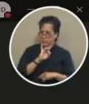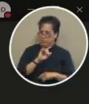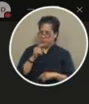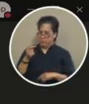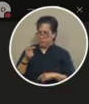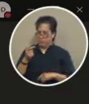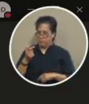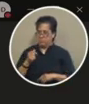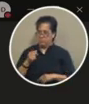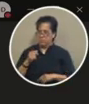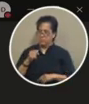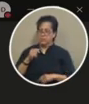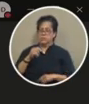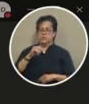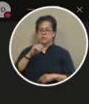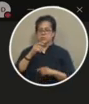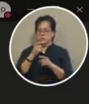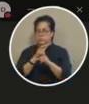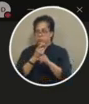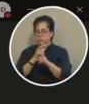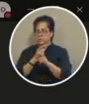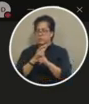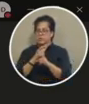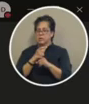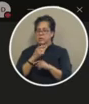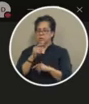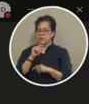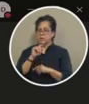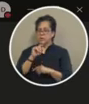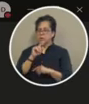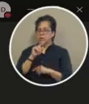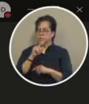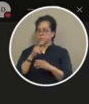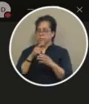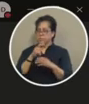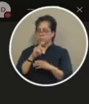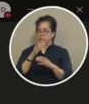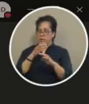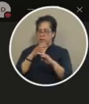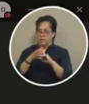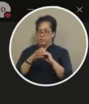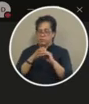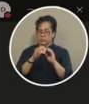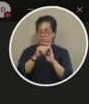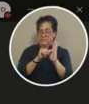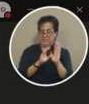go ahead. Yes, I just wanted to get on this item after the agenda meeting.